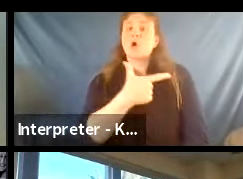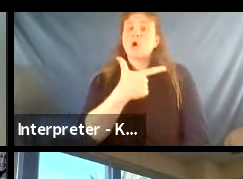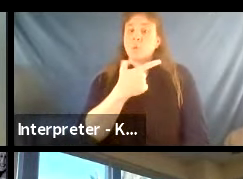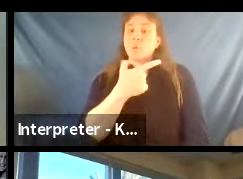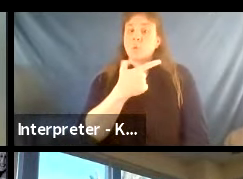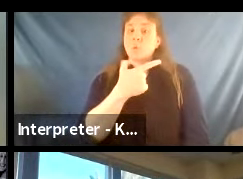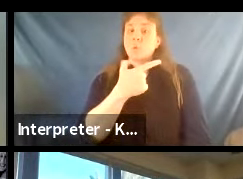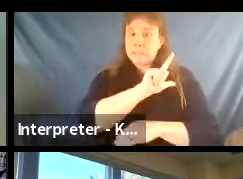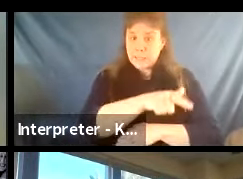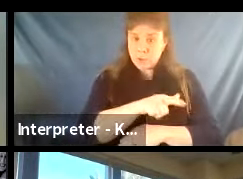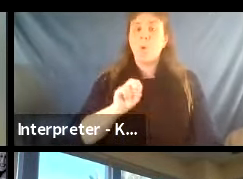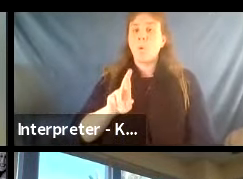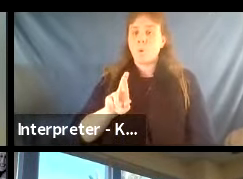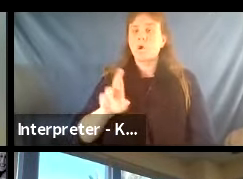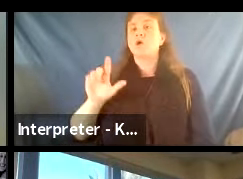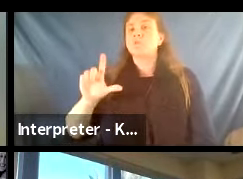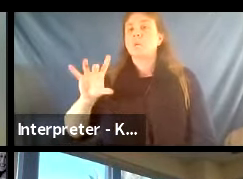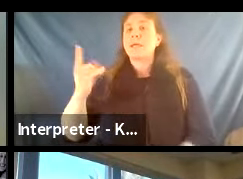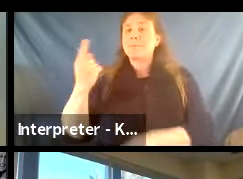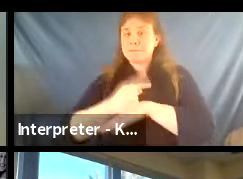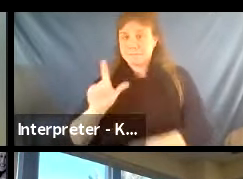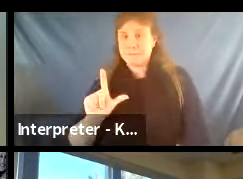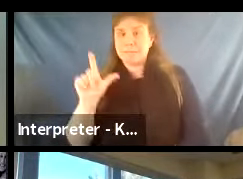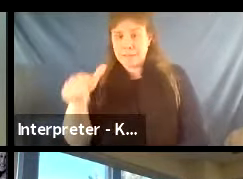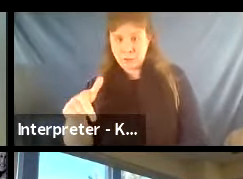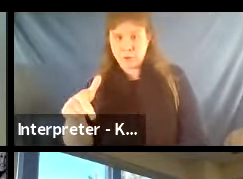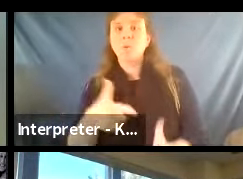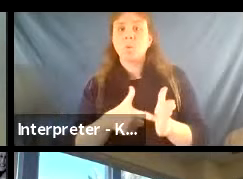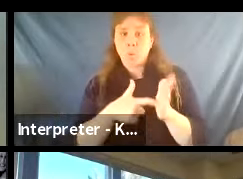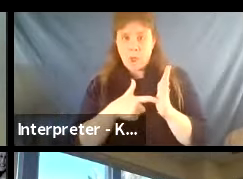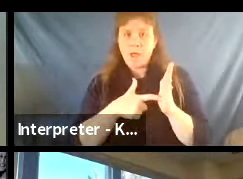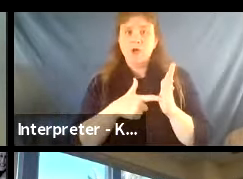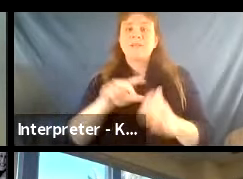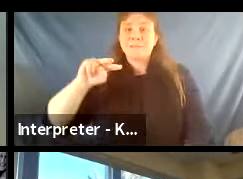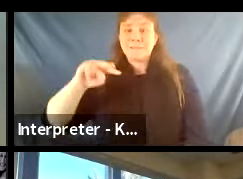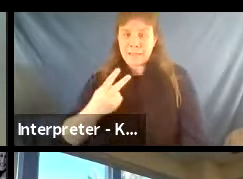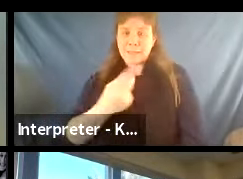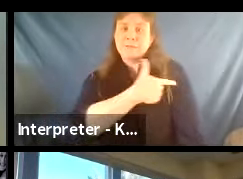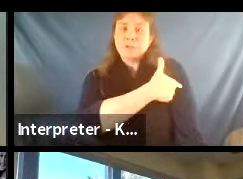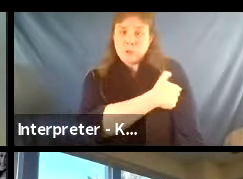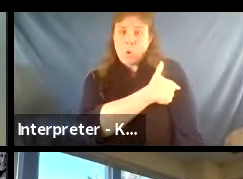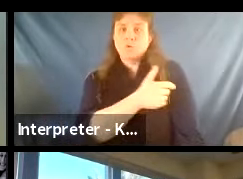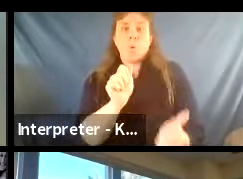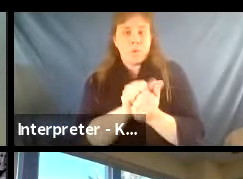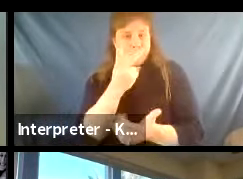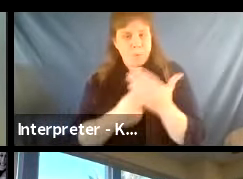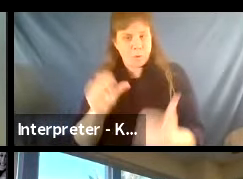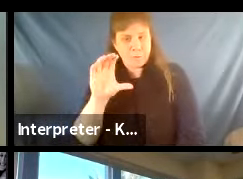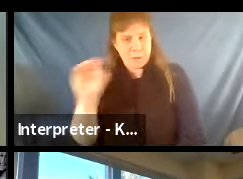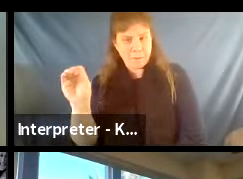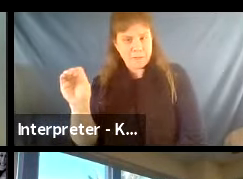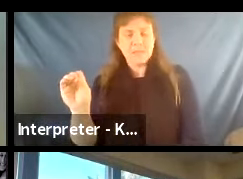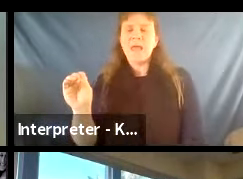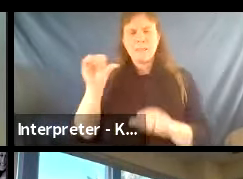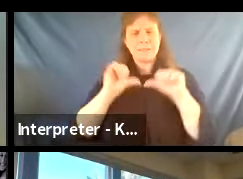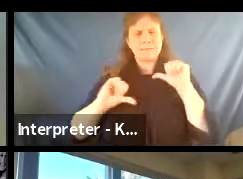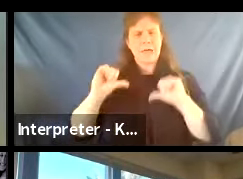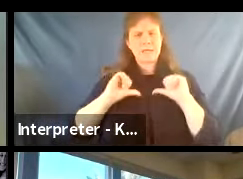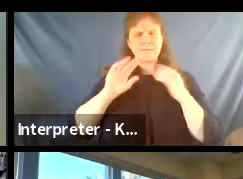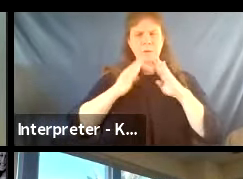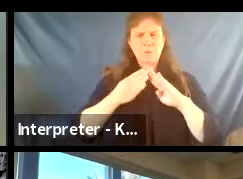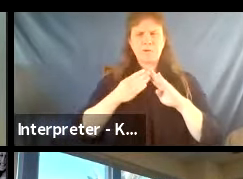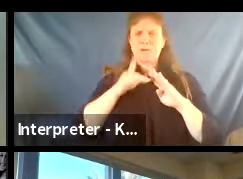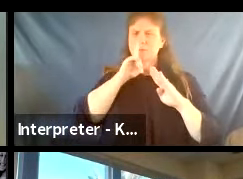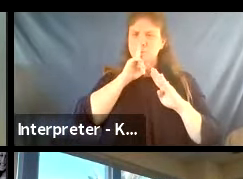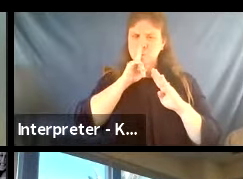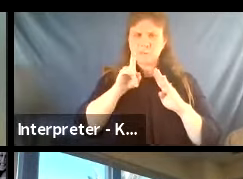safety group look at this a couple times actually as well, as far as, do we feel like we can increase that interval, and does it make sense to try to get